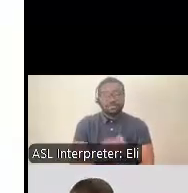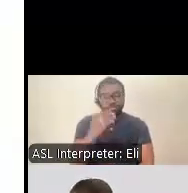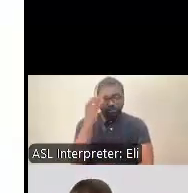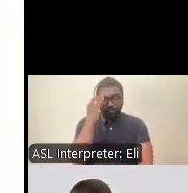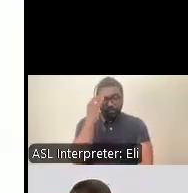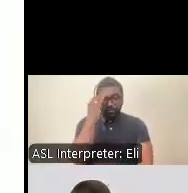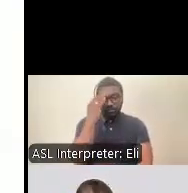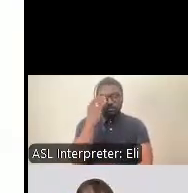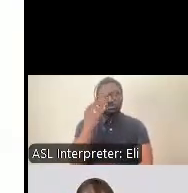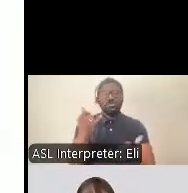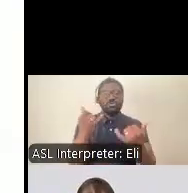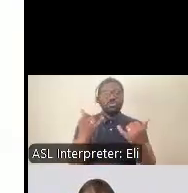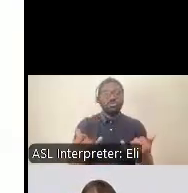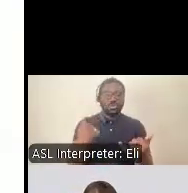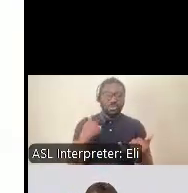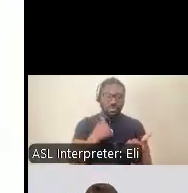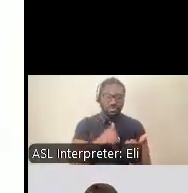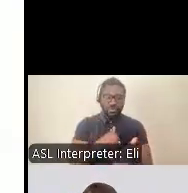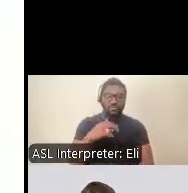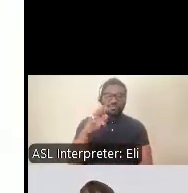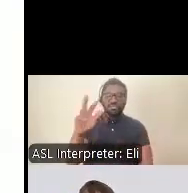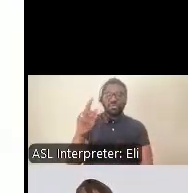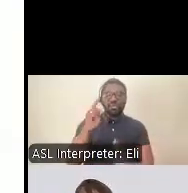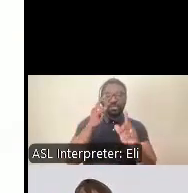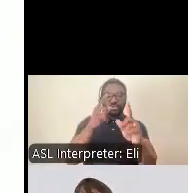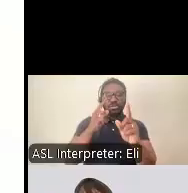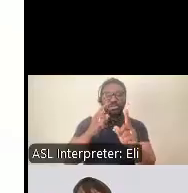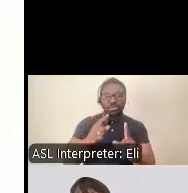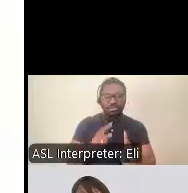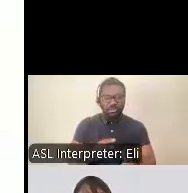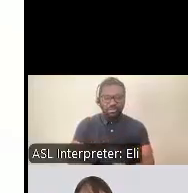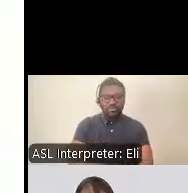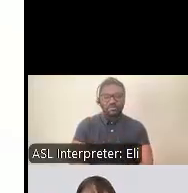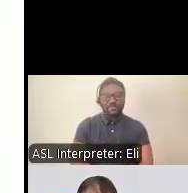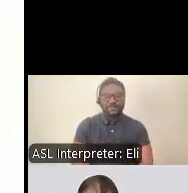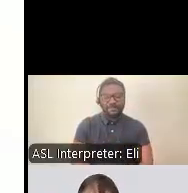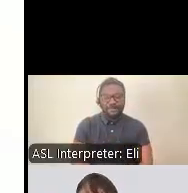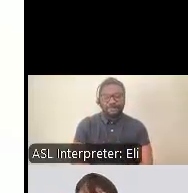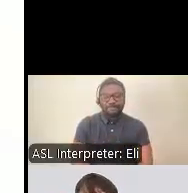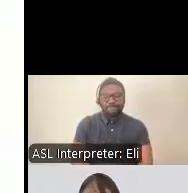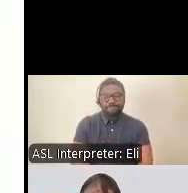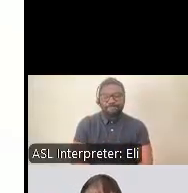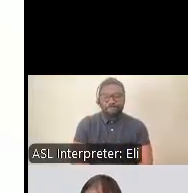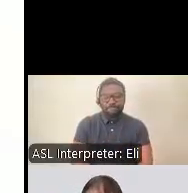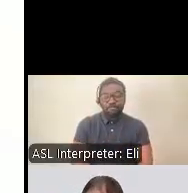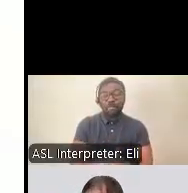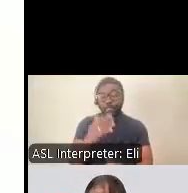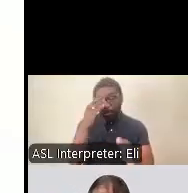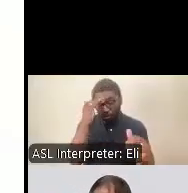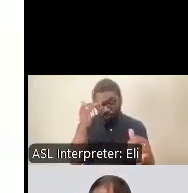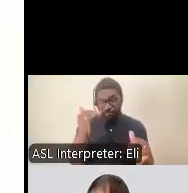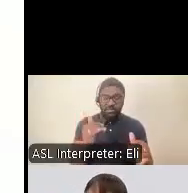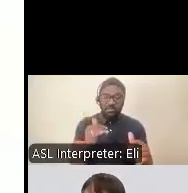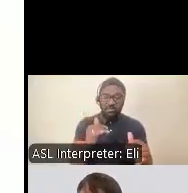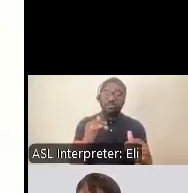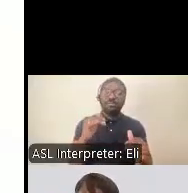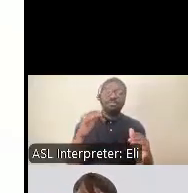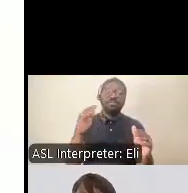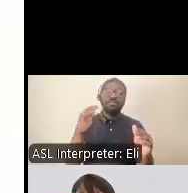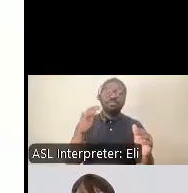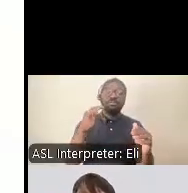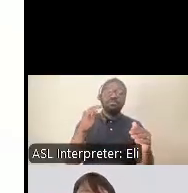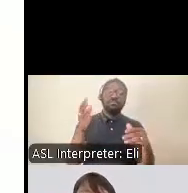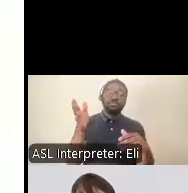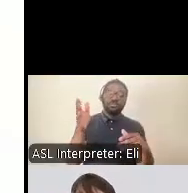So today we've got 3 learning objectives, and hopefully you'll hear from these presenters today a little bit more of the details,